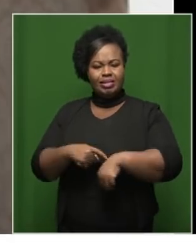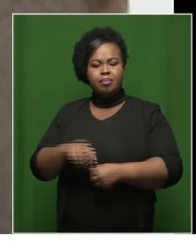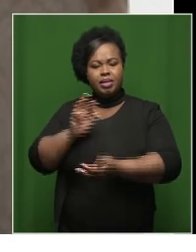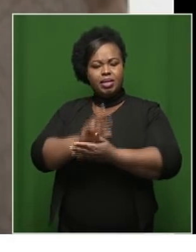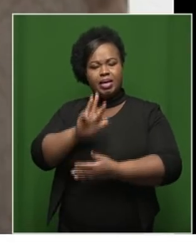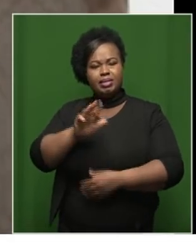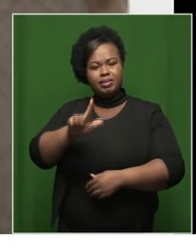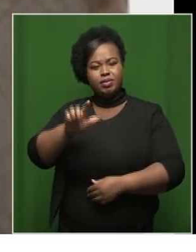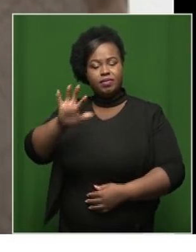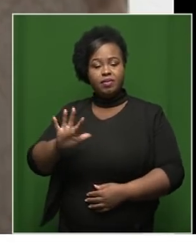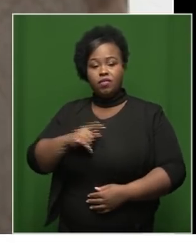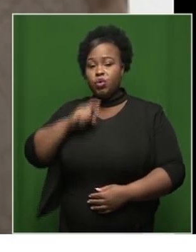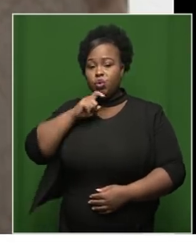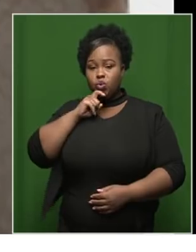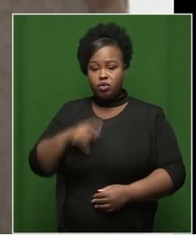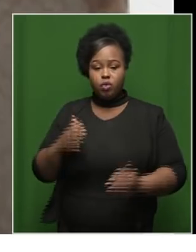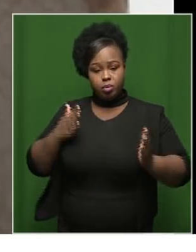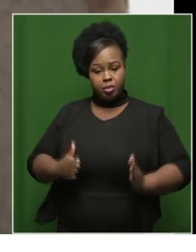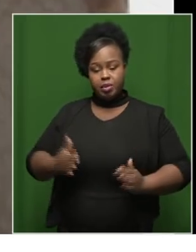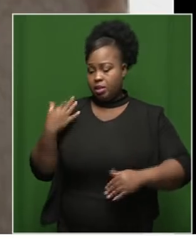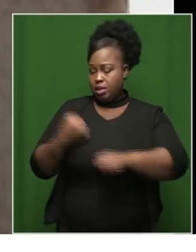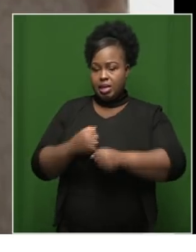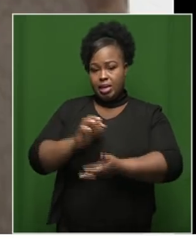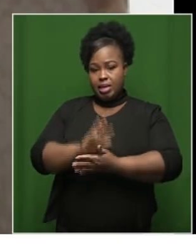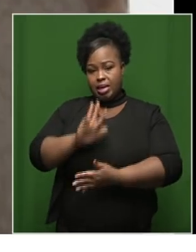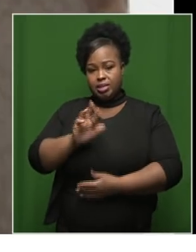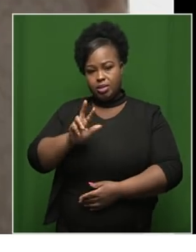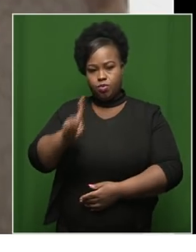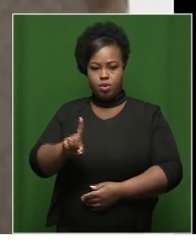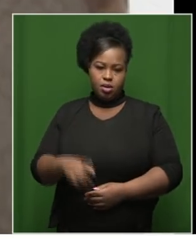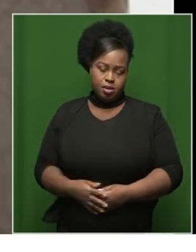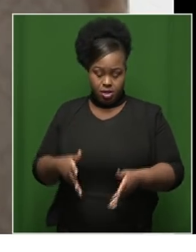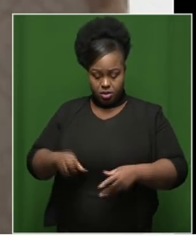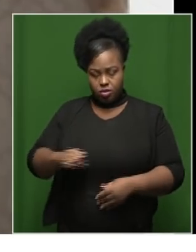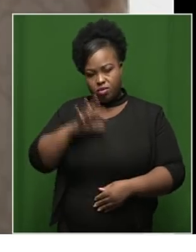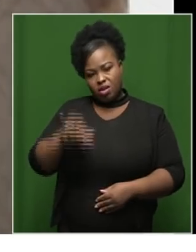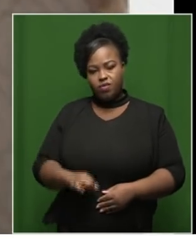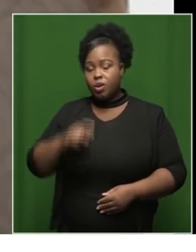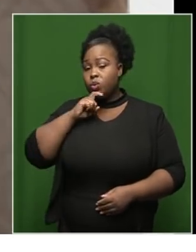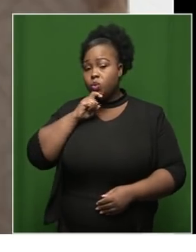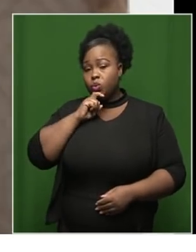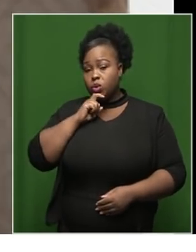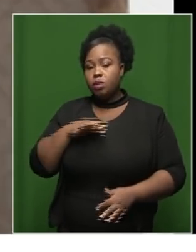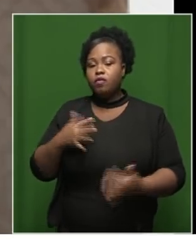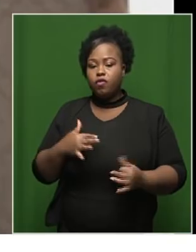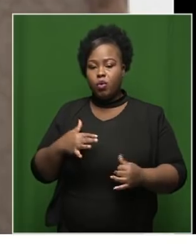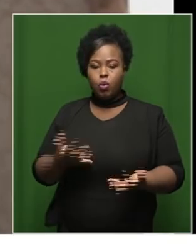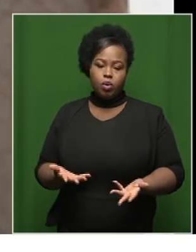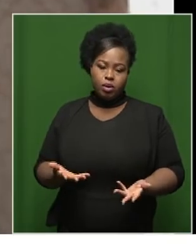1975. It has been used in humans since 1981. So in South Africa, it is used for